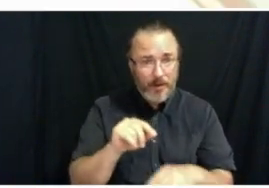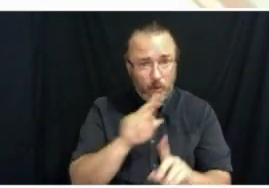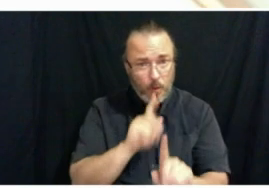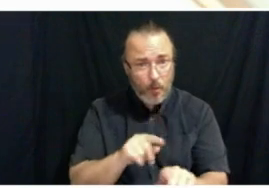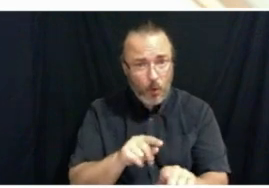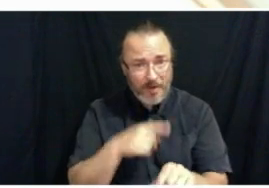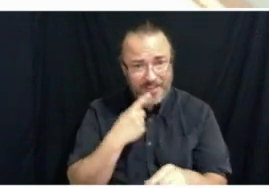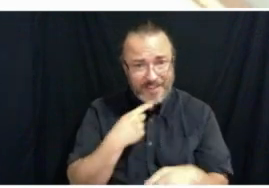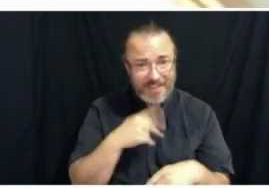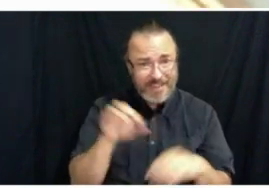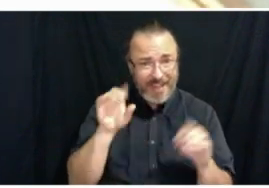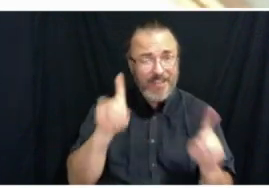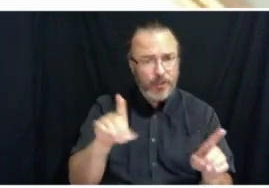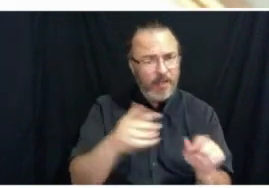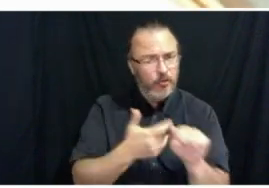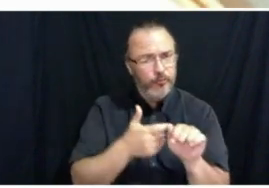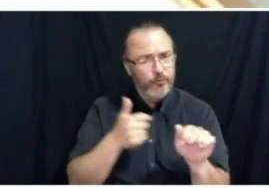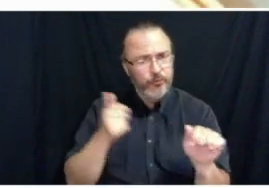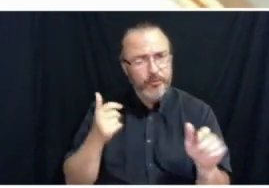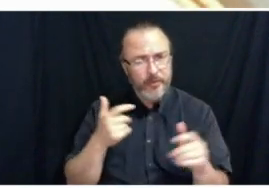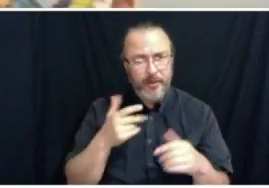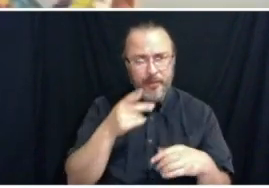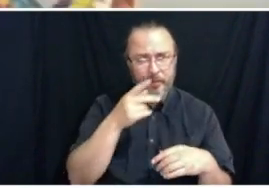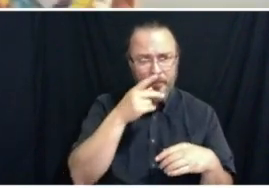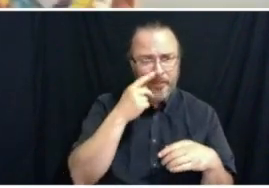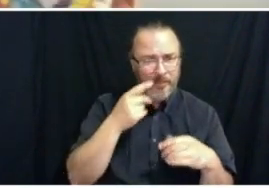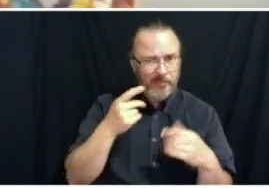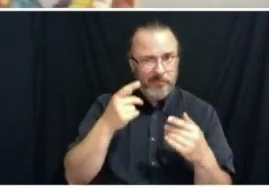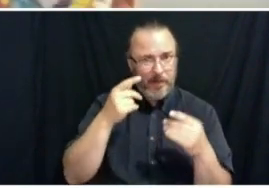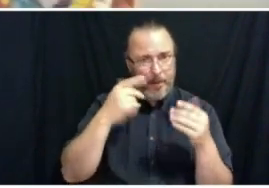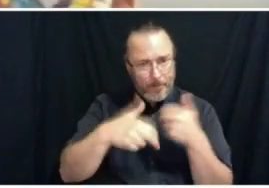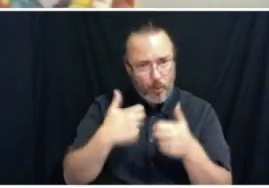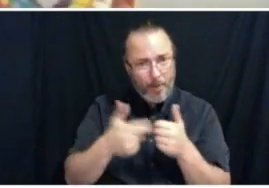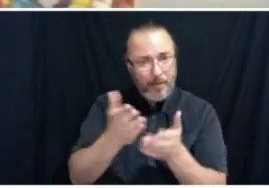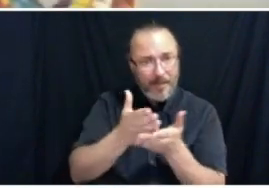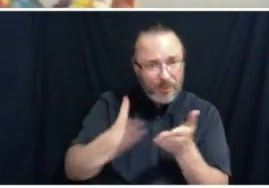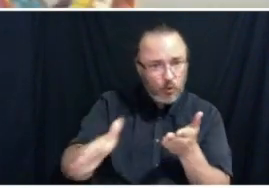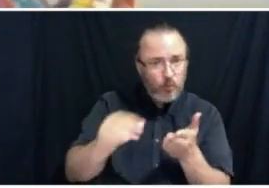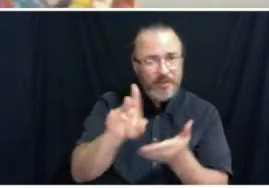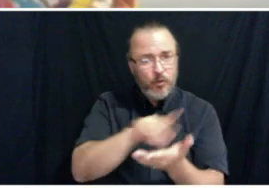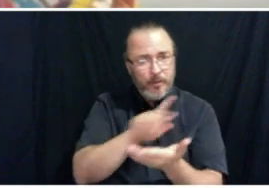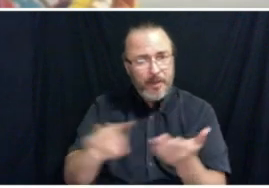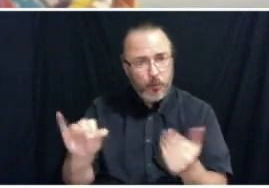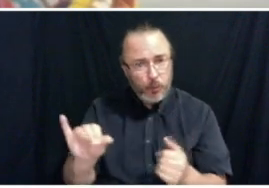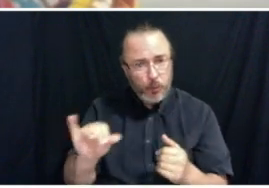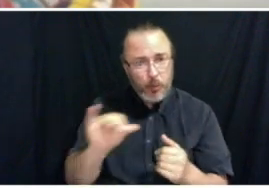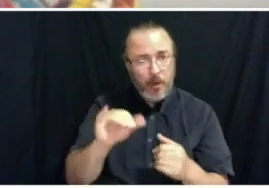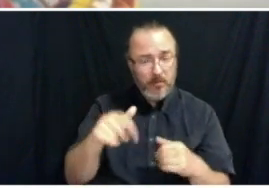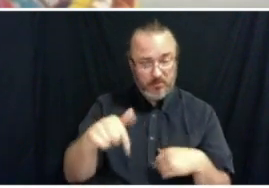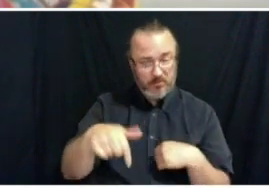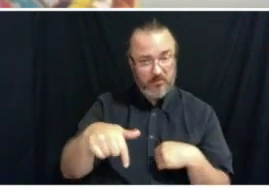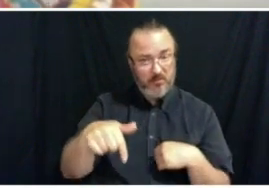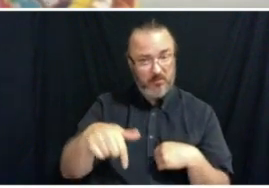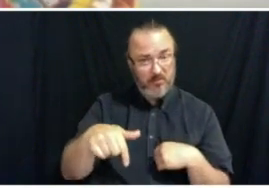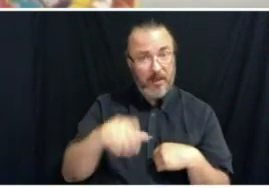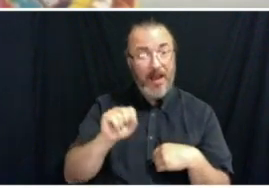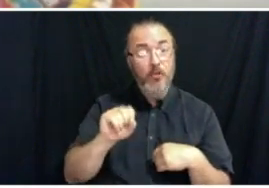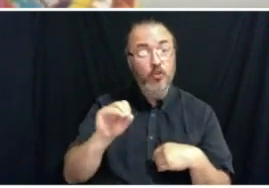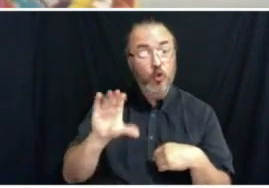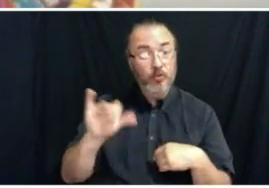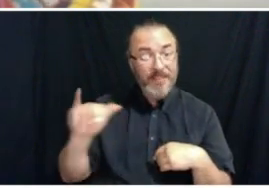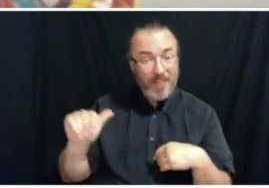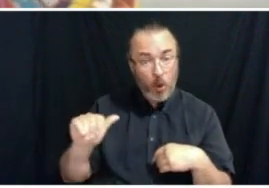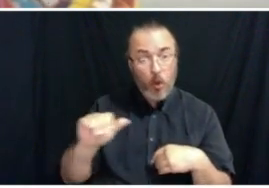suffer today from exclusion and discrimination through the world. In Colombia, our social and natural